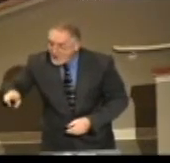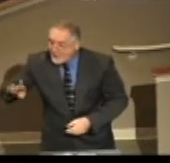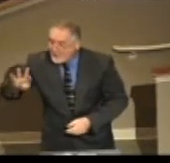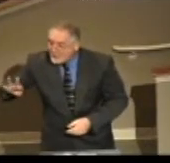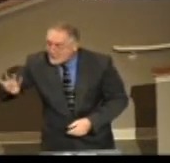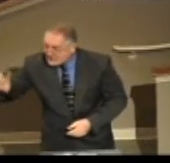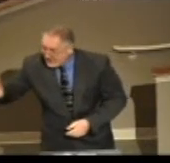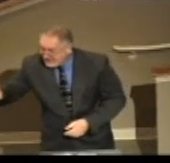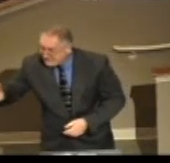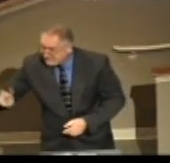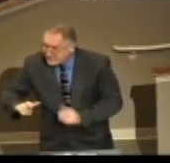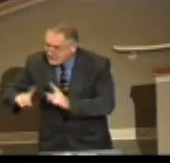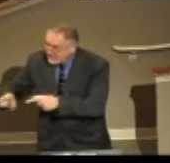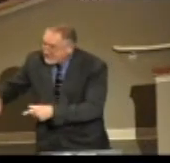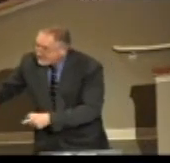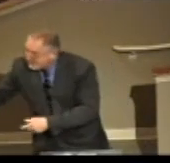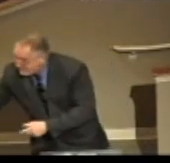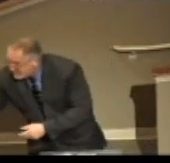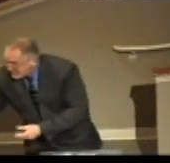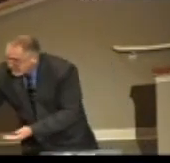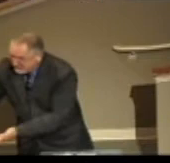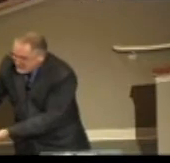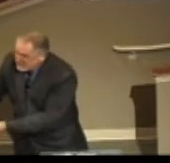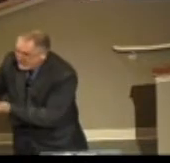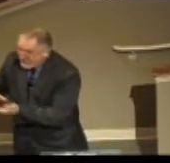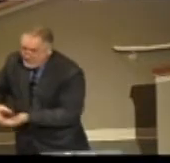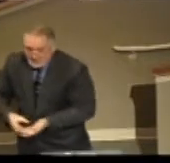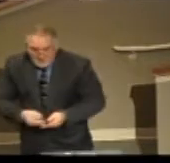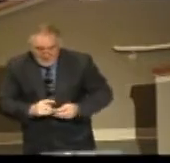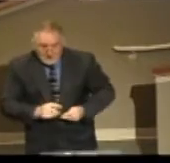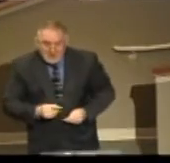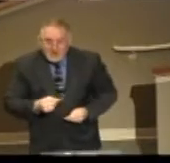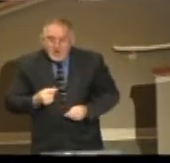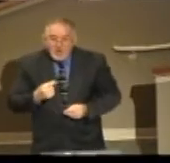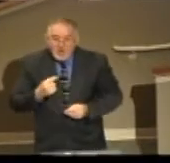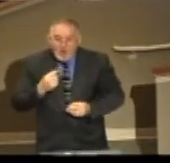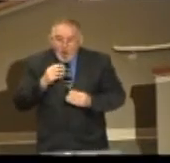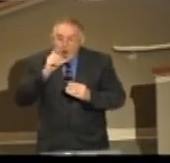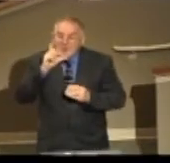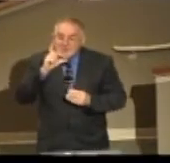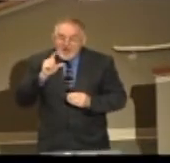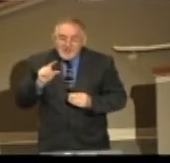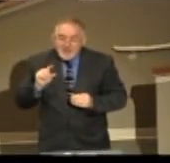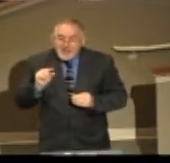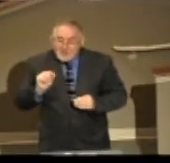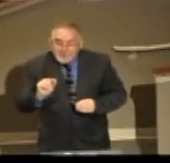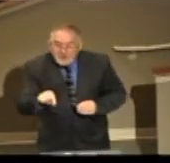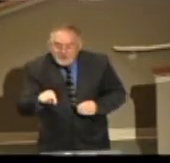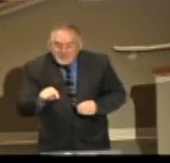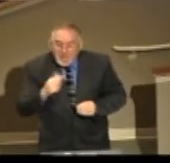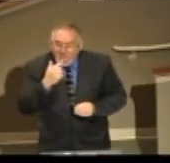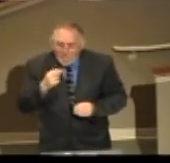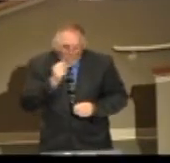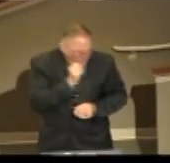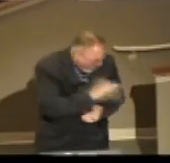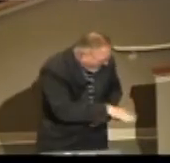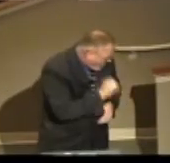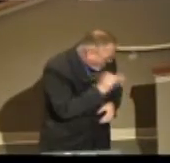So he went on to the counter, takes out jar number 47, and asked Mr. Sweeney to open his mouth. And he does so, and he places something on his tongue. And the man said,